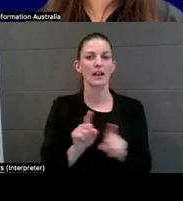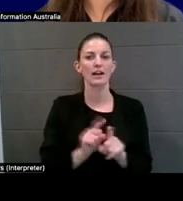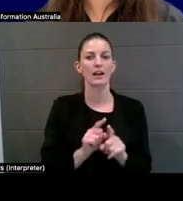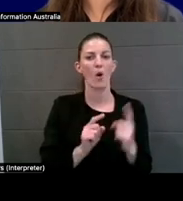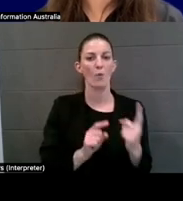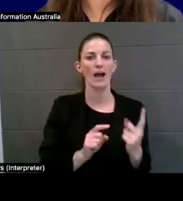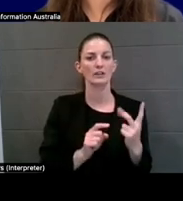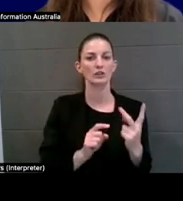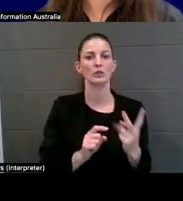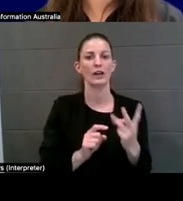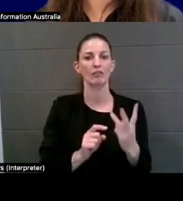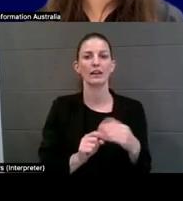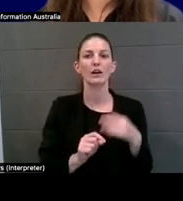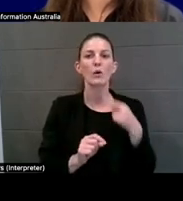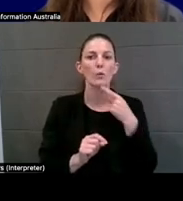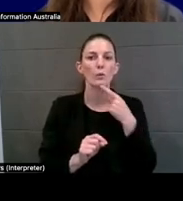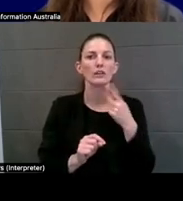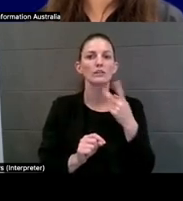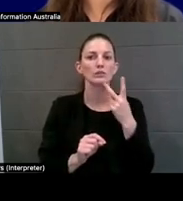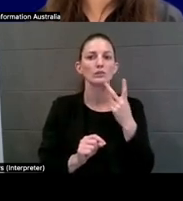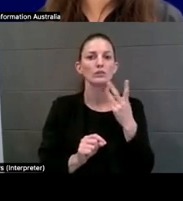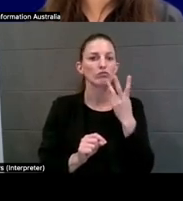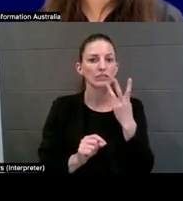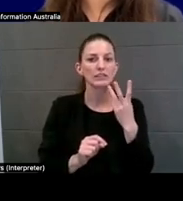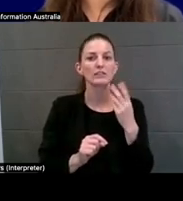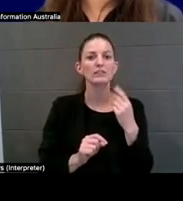the chin or at the side of the mouth.